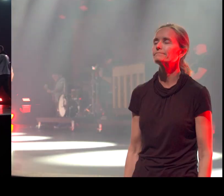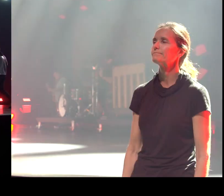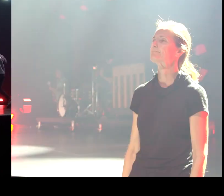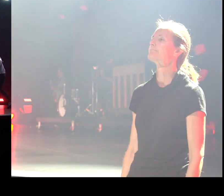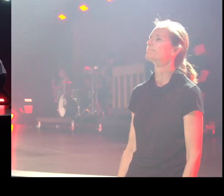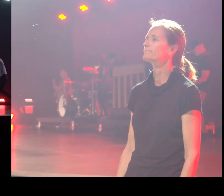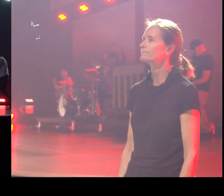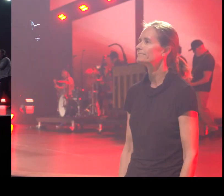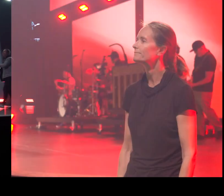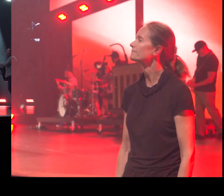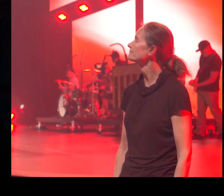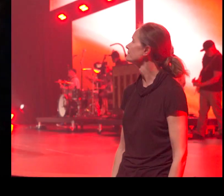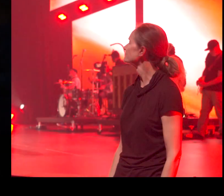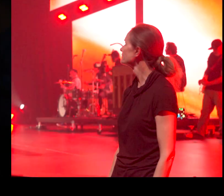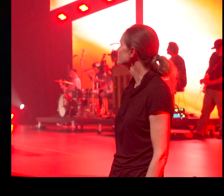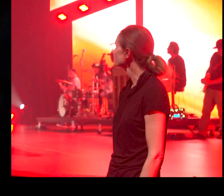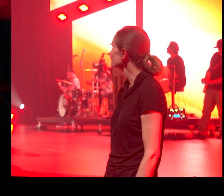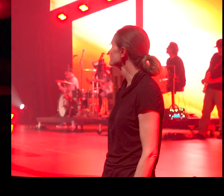promises.